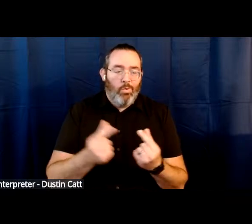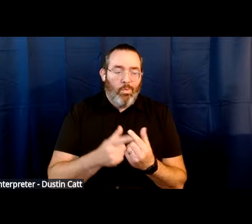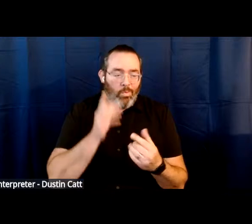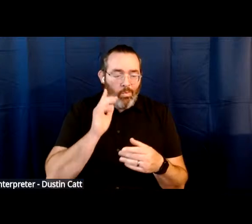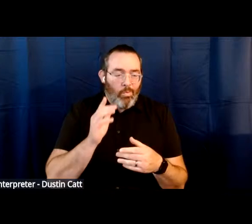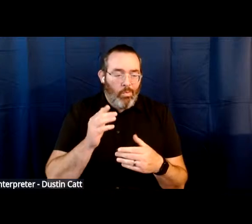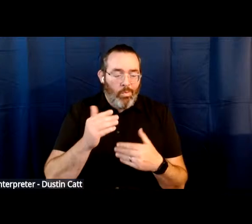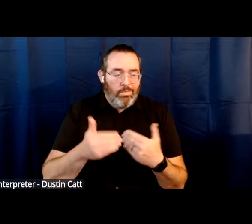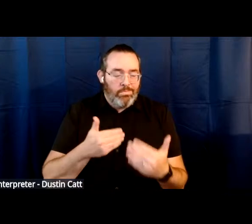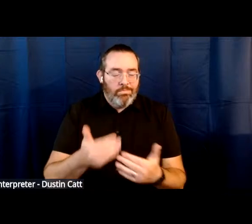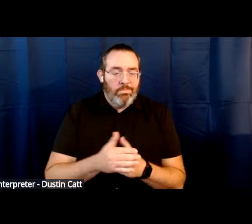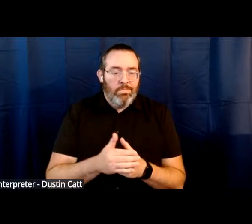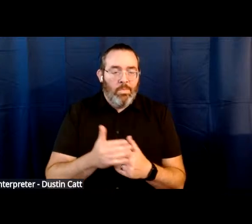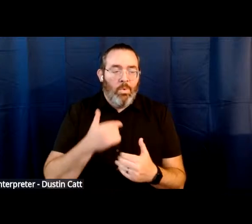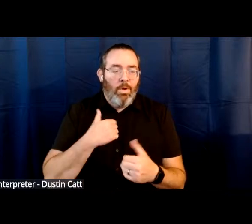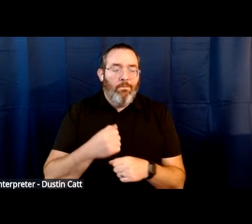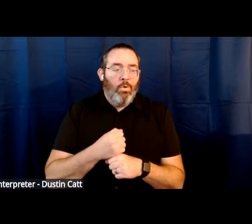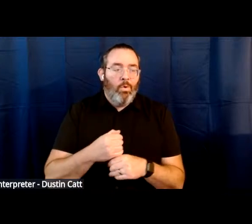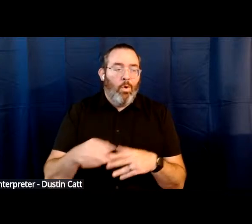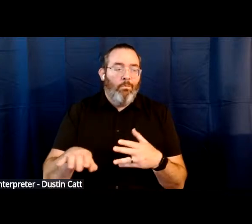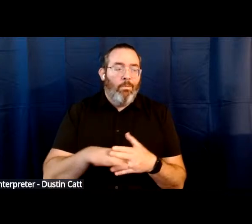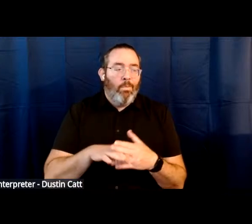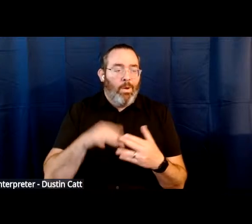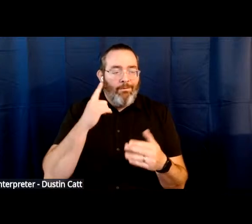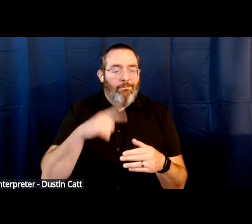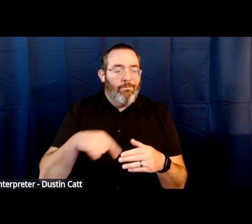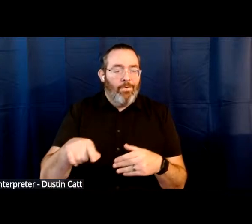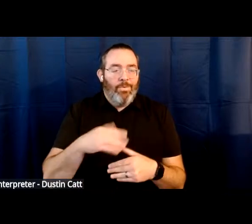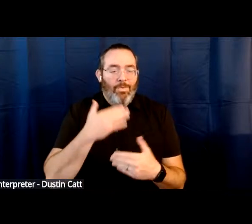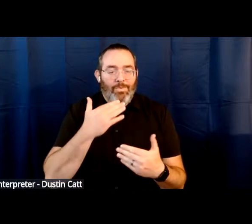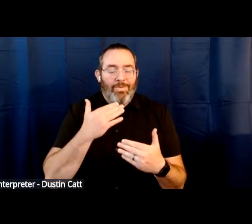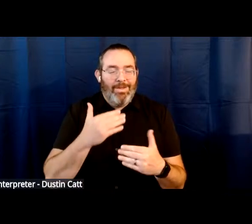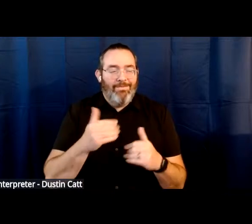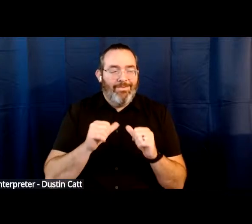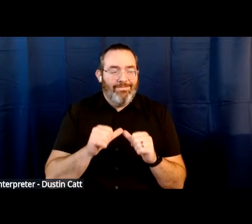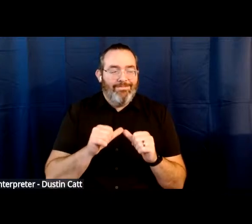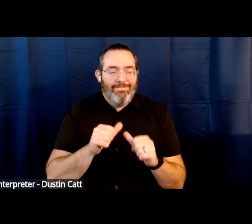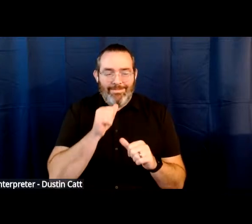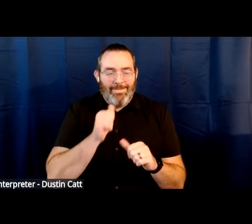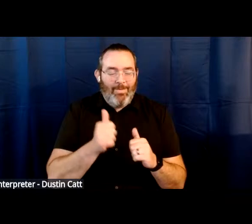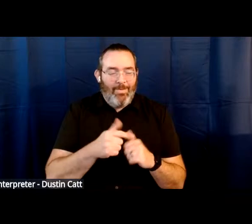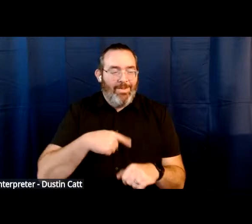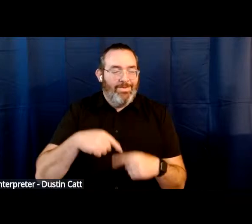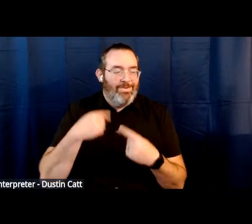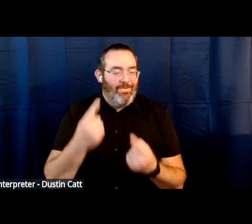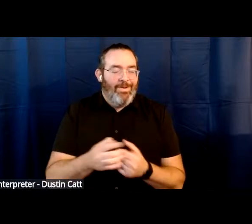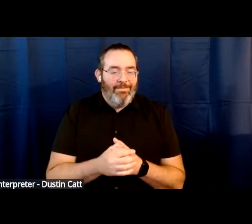then we have a coffee break for you. So thank you for sticking with us so far.